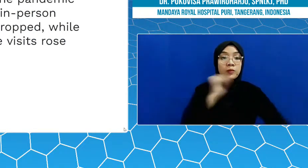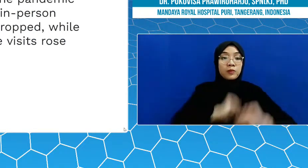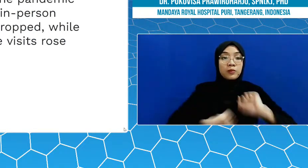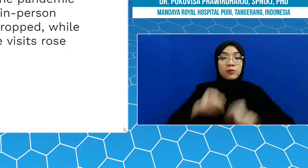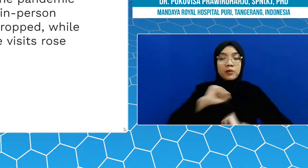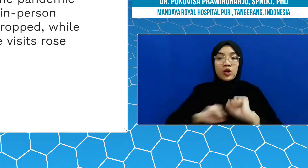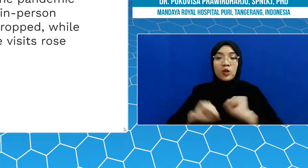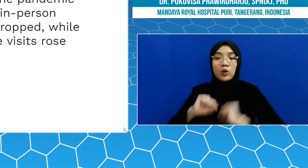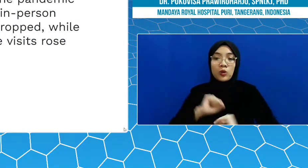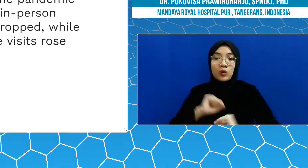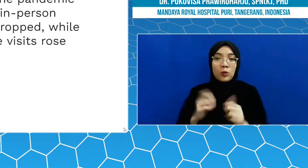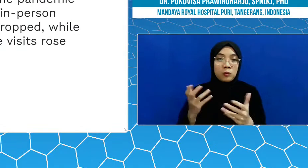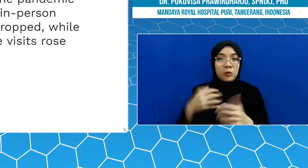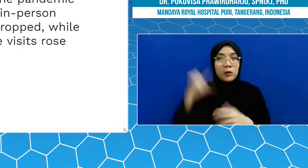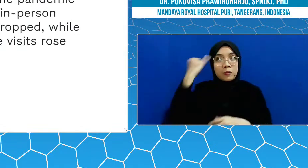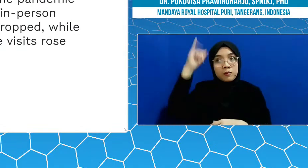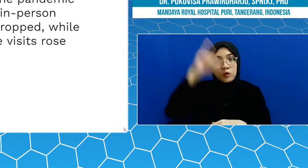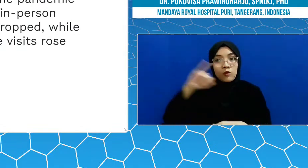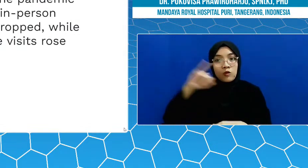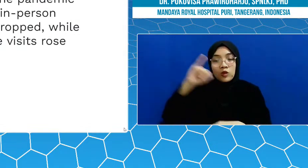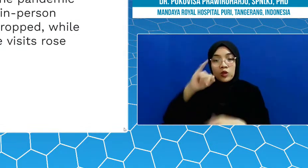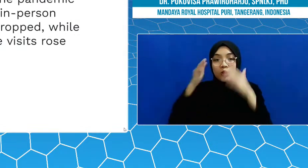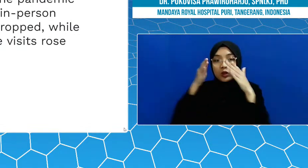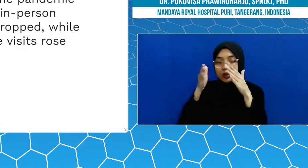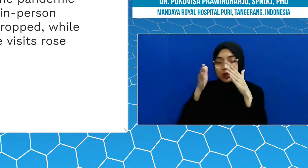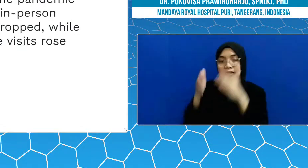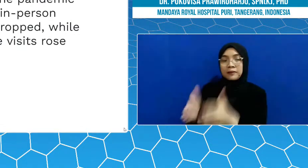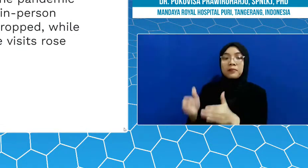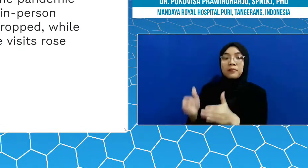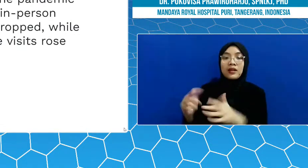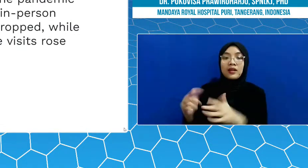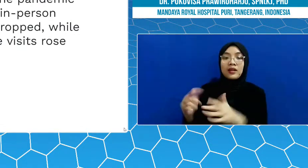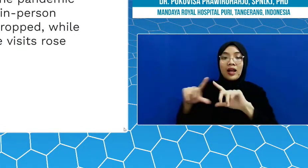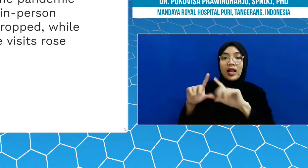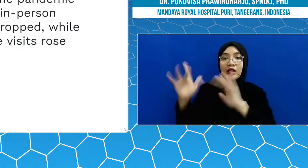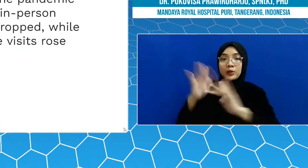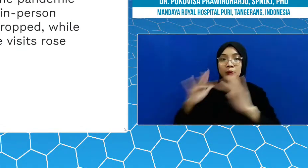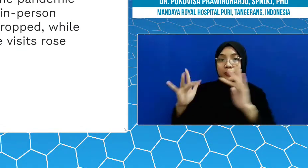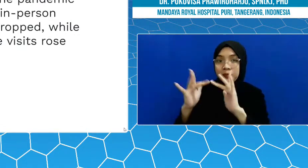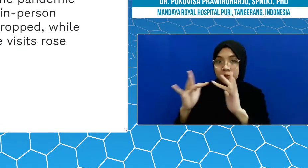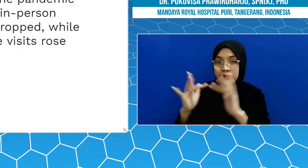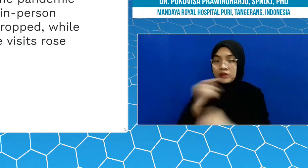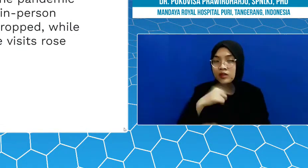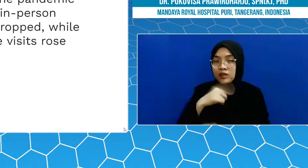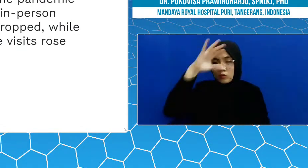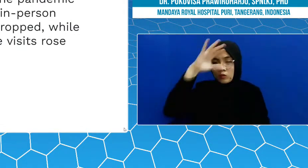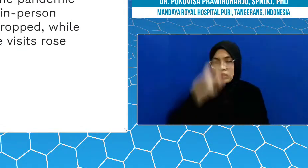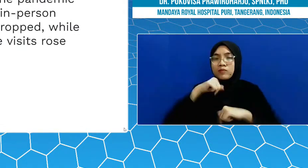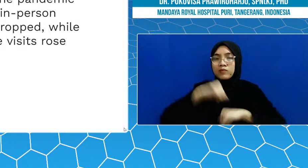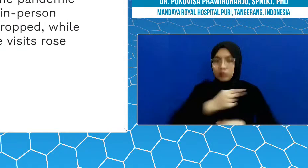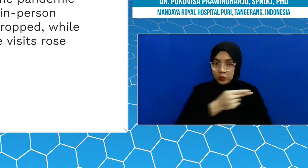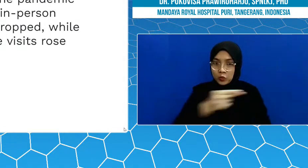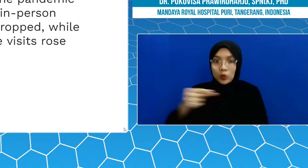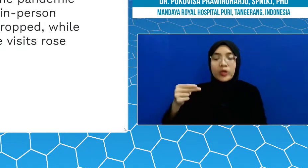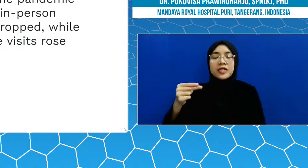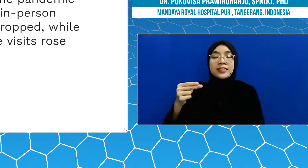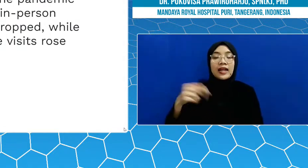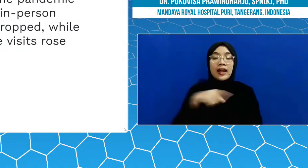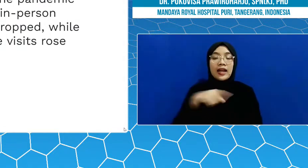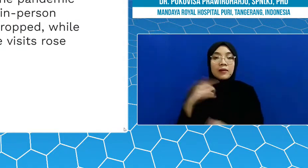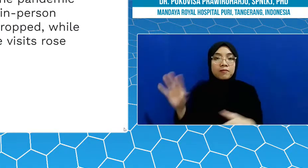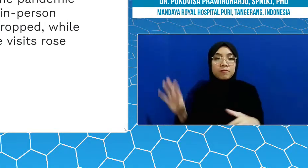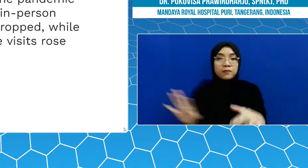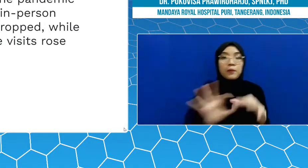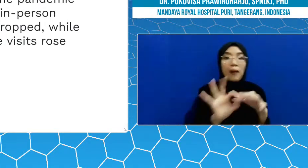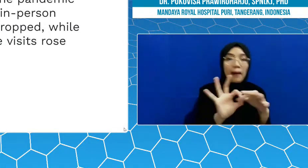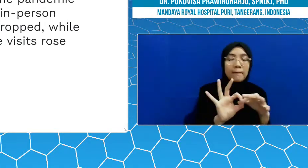tools. Yeah, we know that this is also the key point in Indonesia, and we also elaborate with some strategic partnership to do the